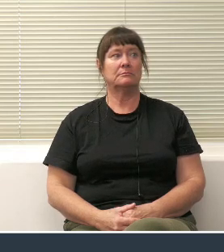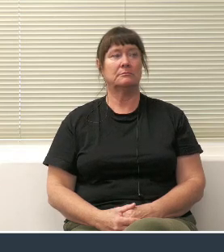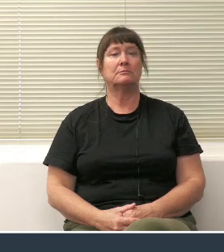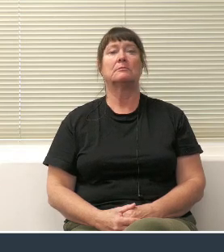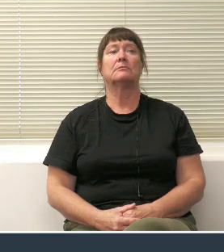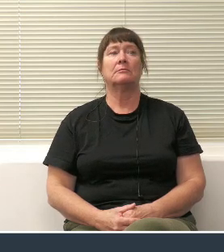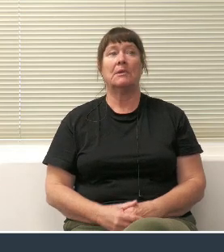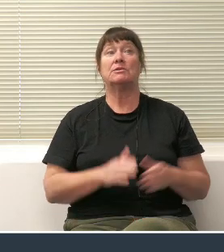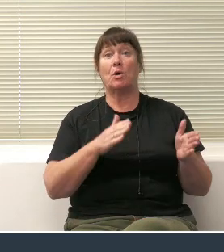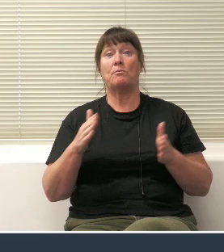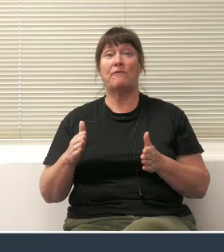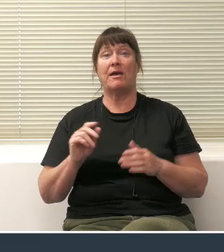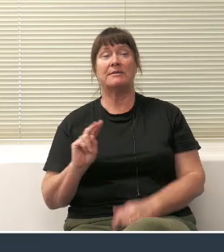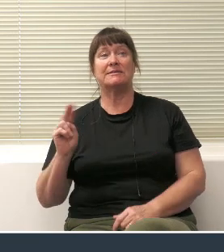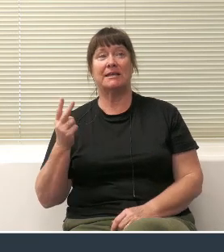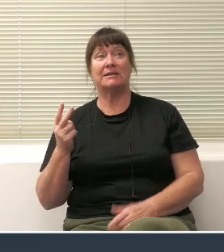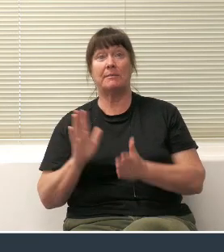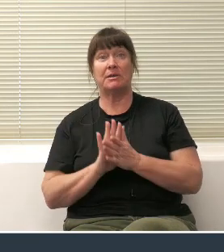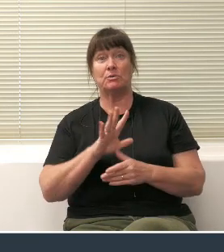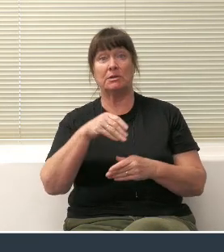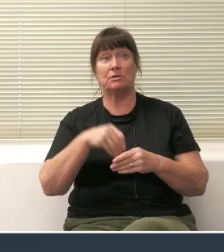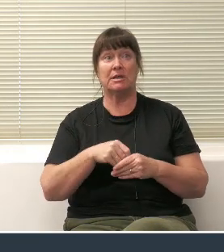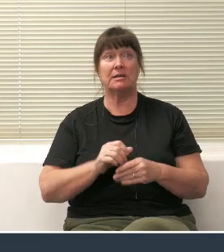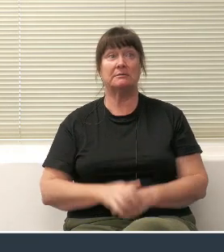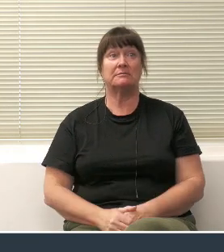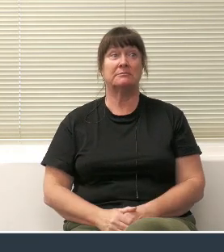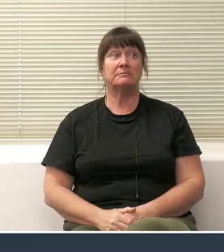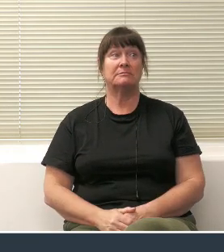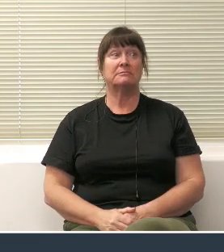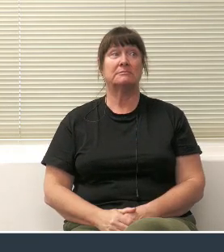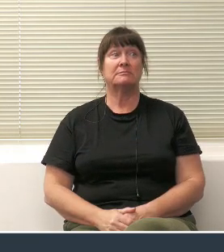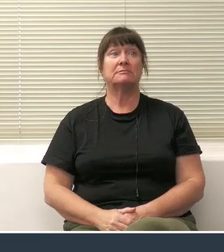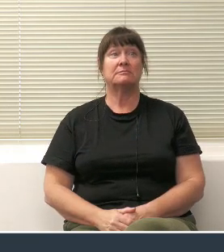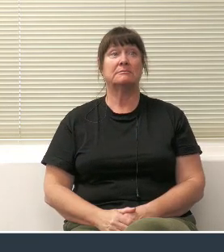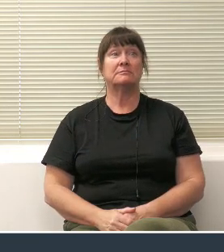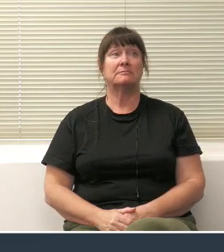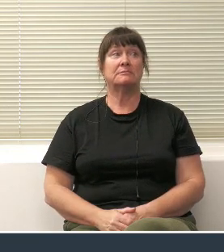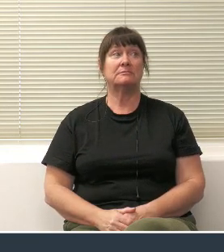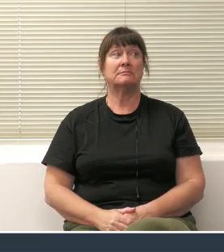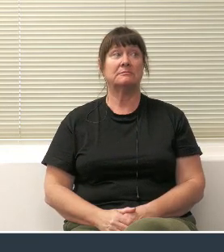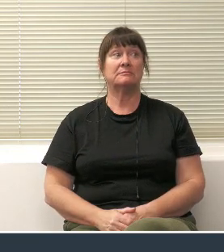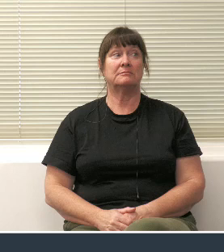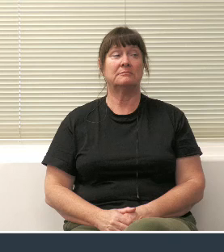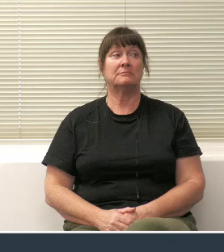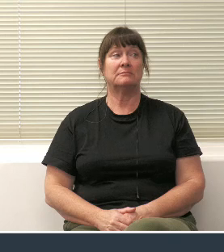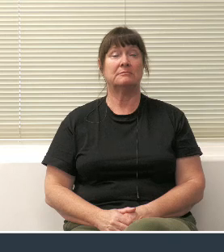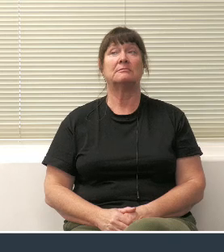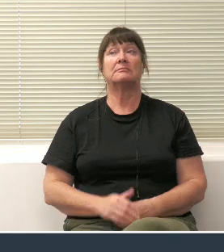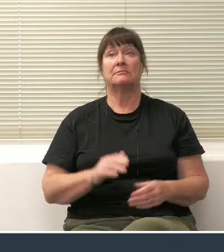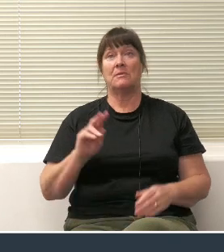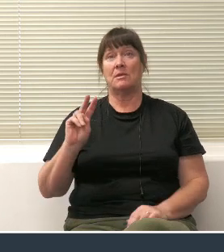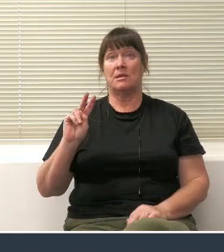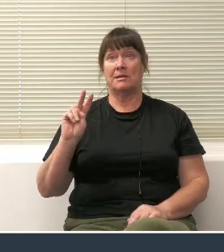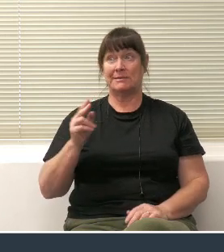Are there a mover and seconder happy with the inclusion of that umbrella statement? So our seconder was